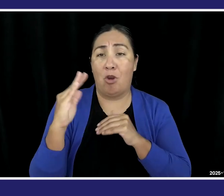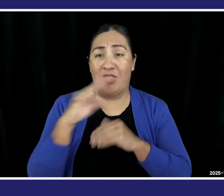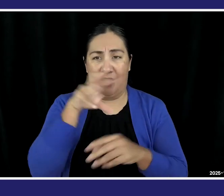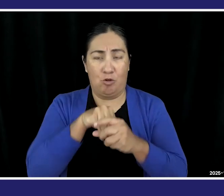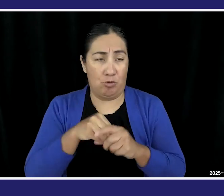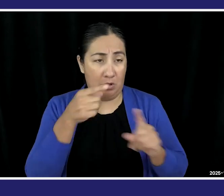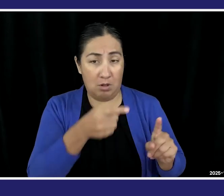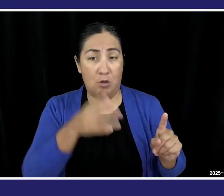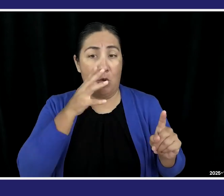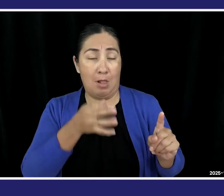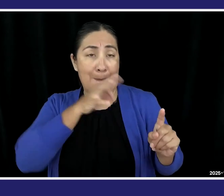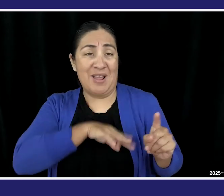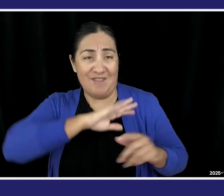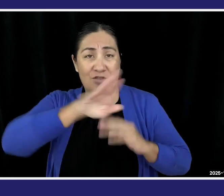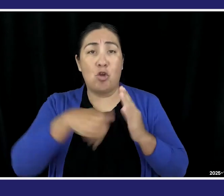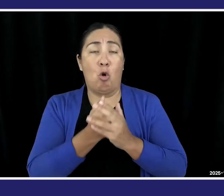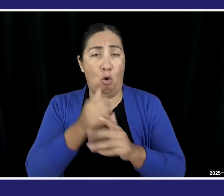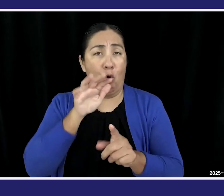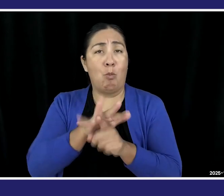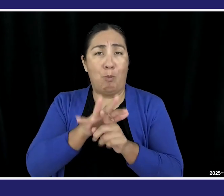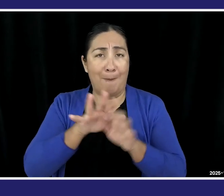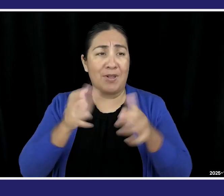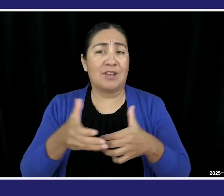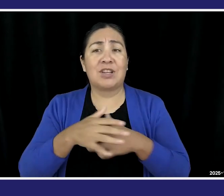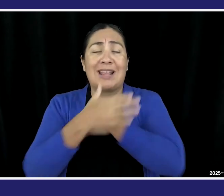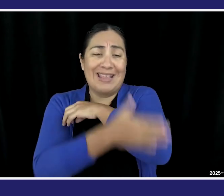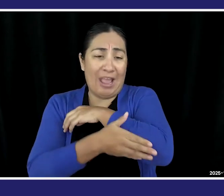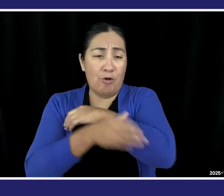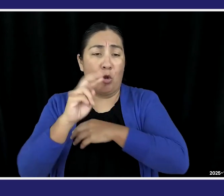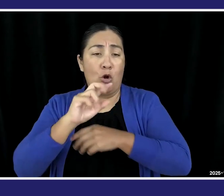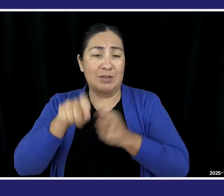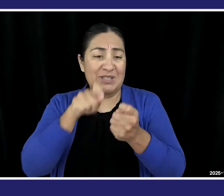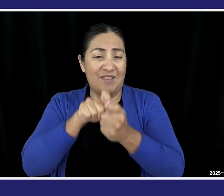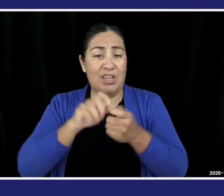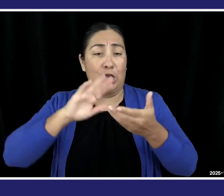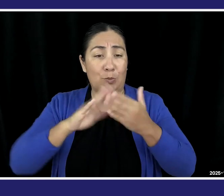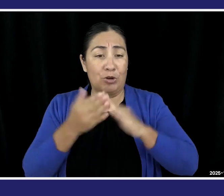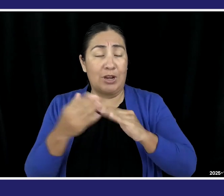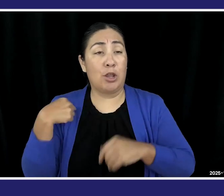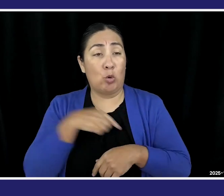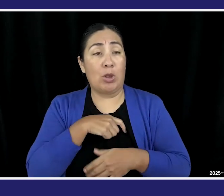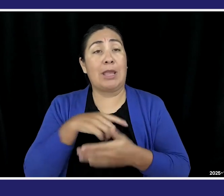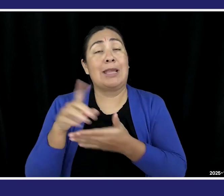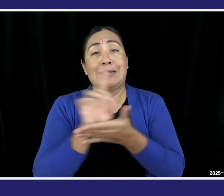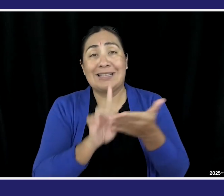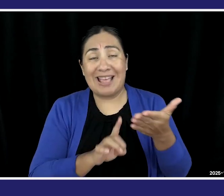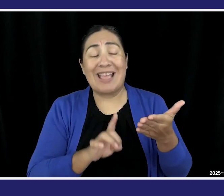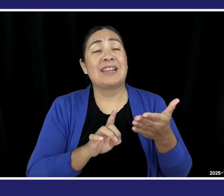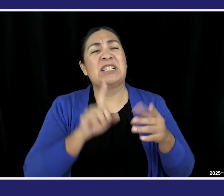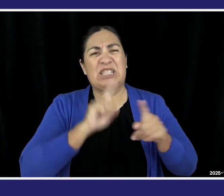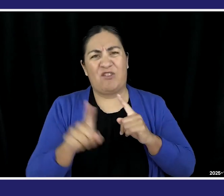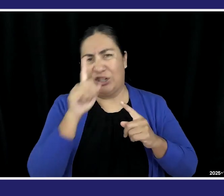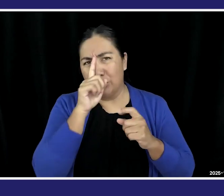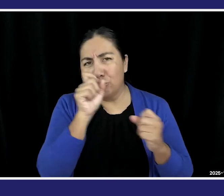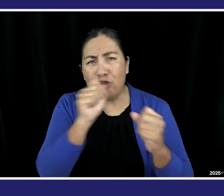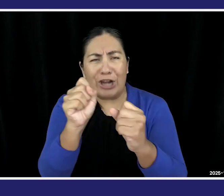so benefit the entire population, county or particular community. And so we have designed a series of strategies